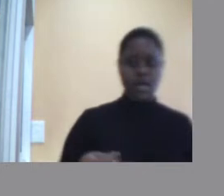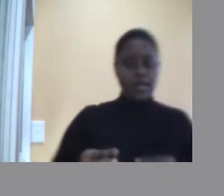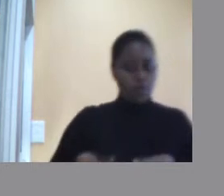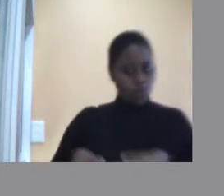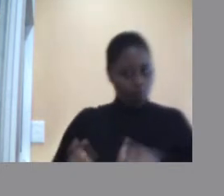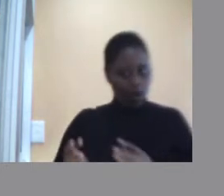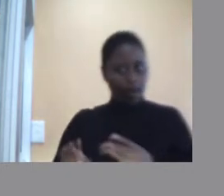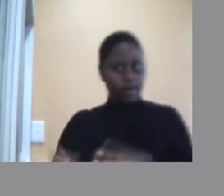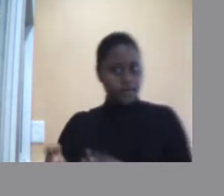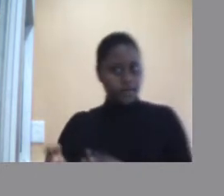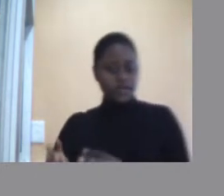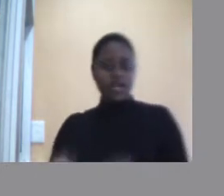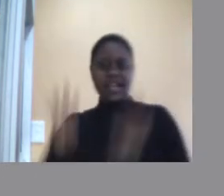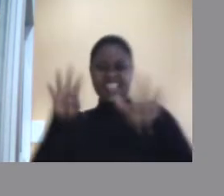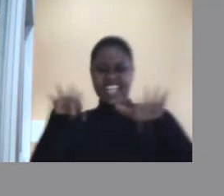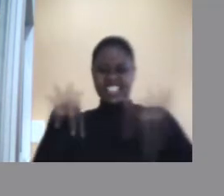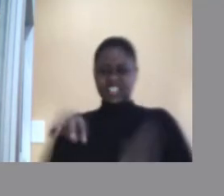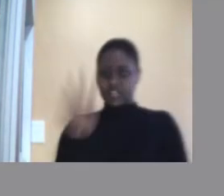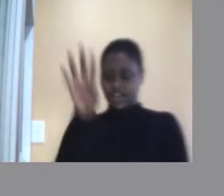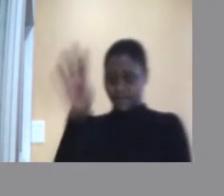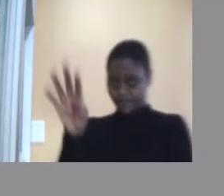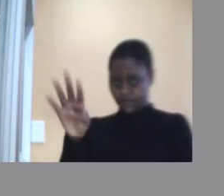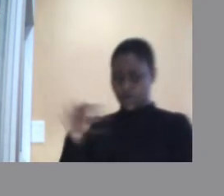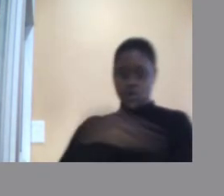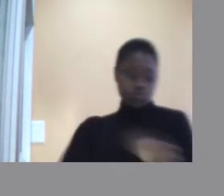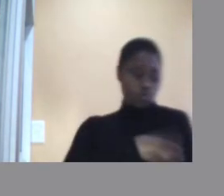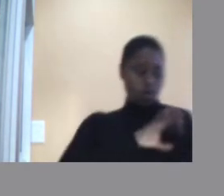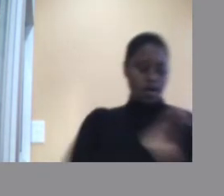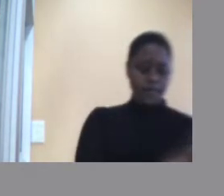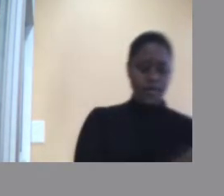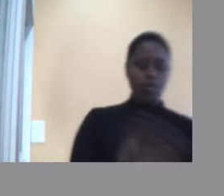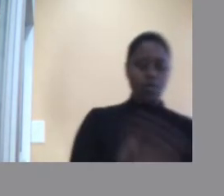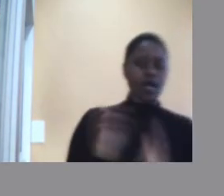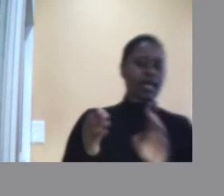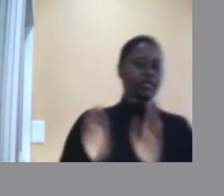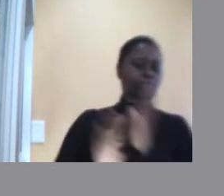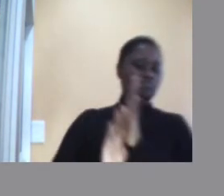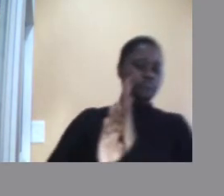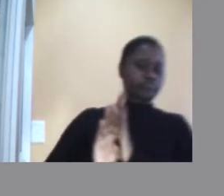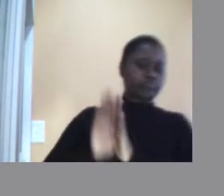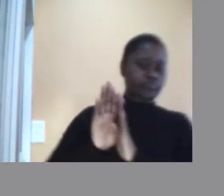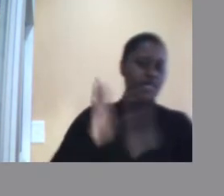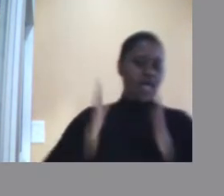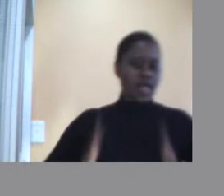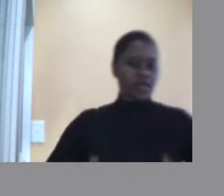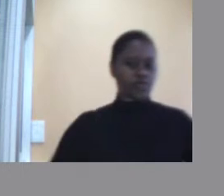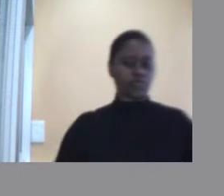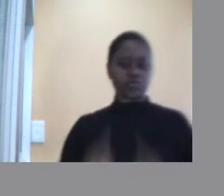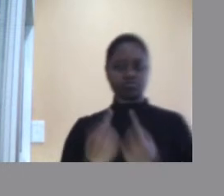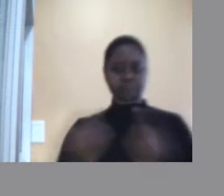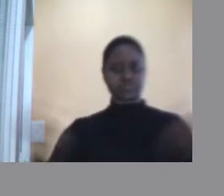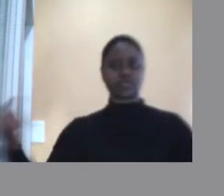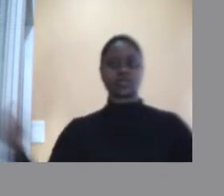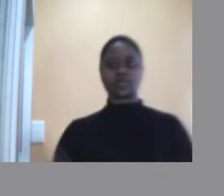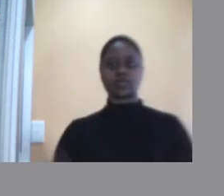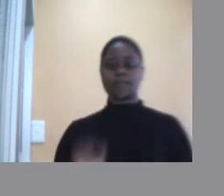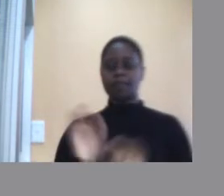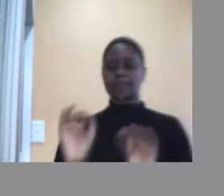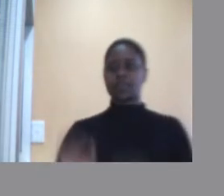used pre-1994 in order to empower and improve the human condition of everyone living in South